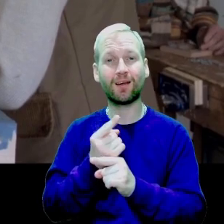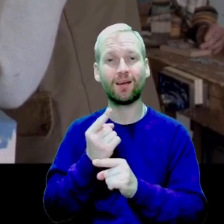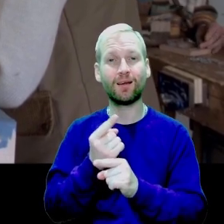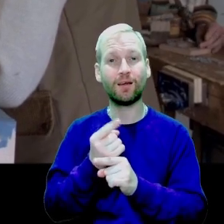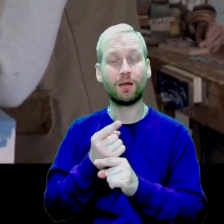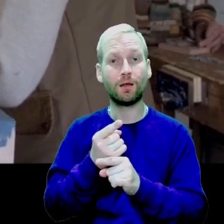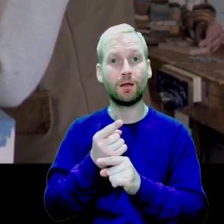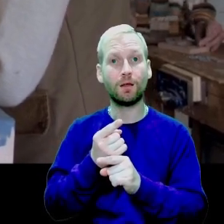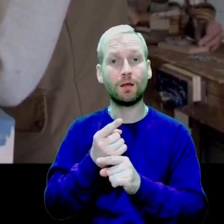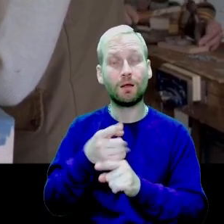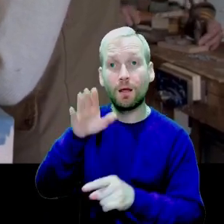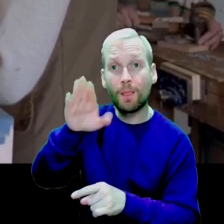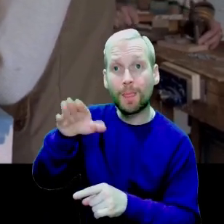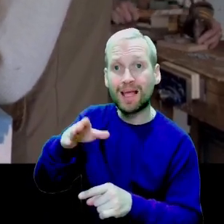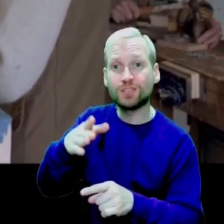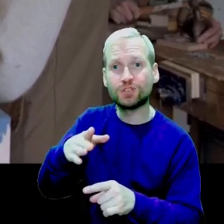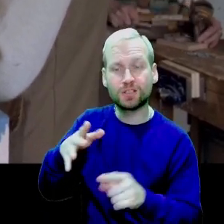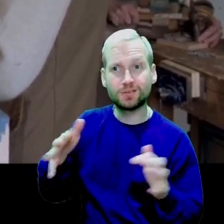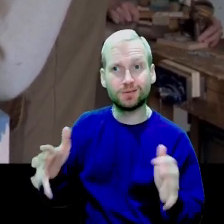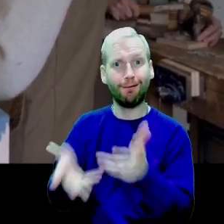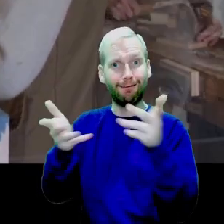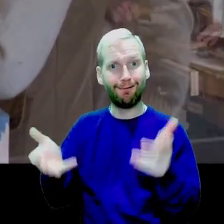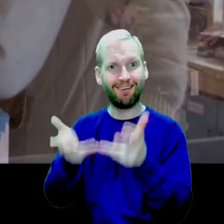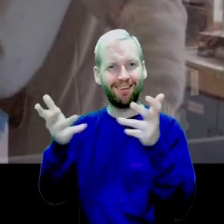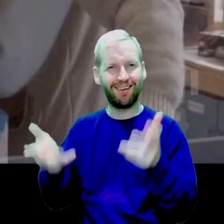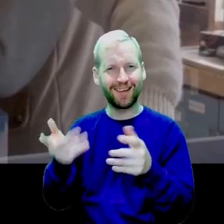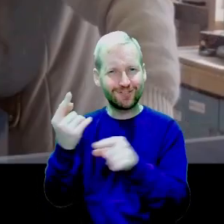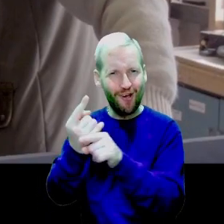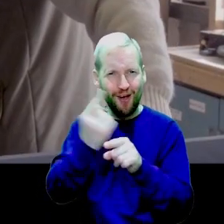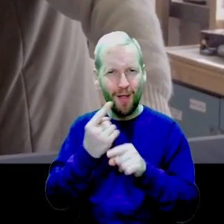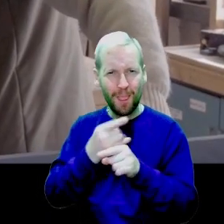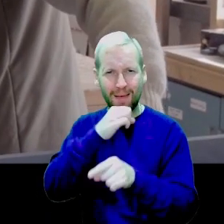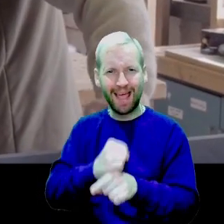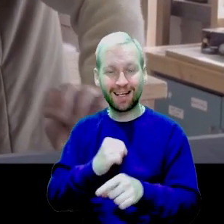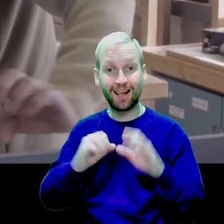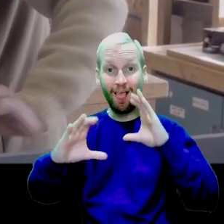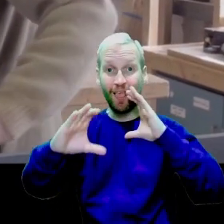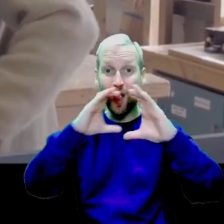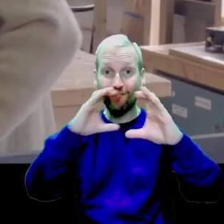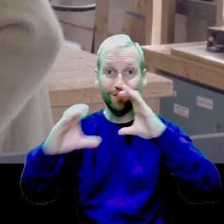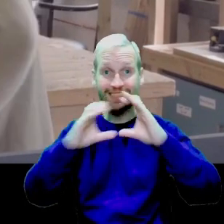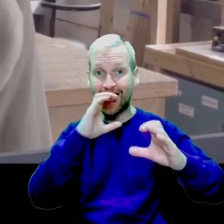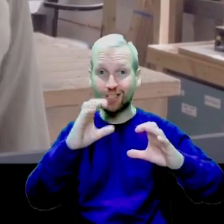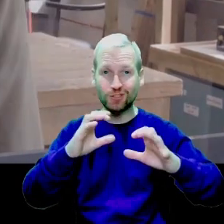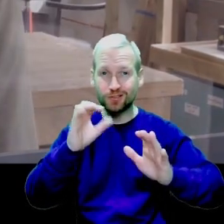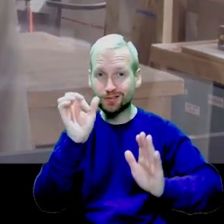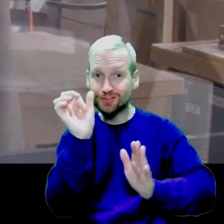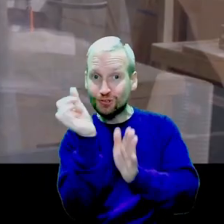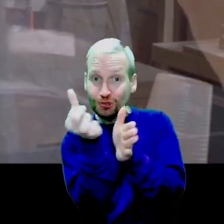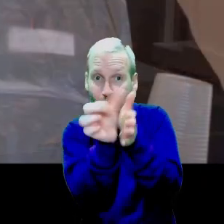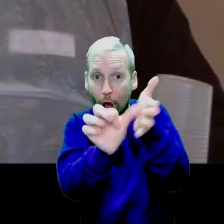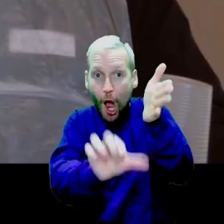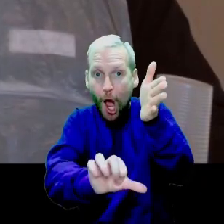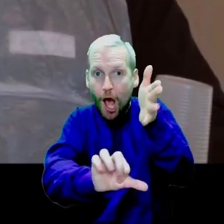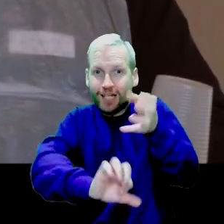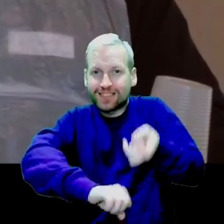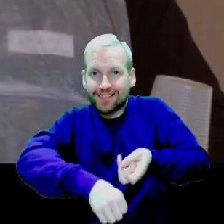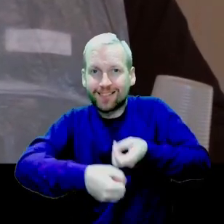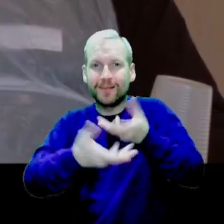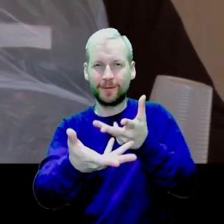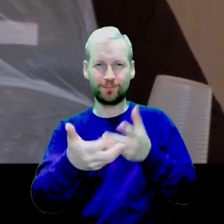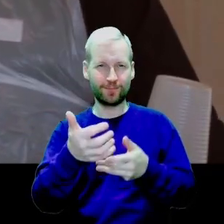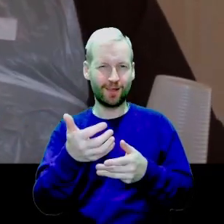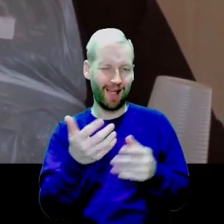Get the men's shed buzzing with banter. The conversations have just begun. At